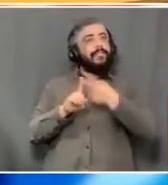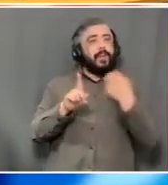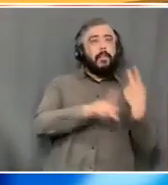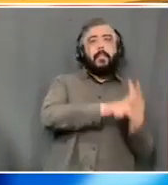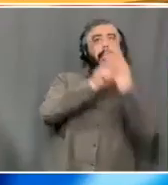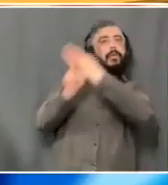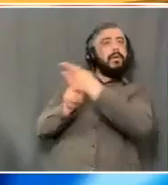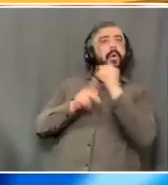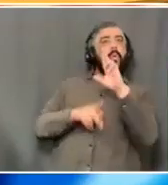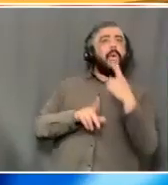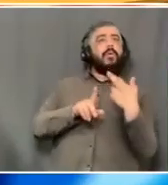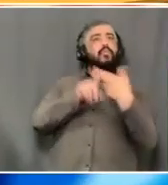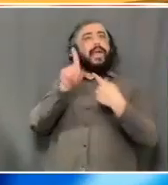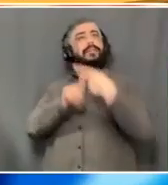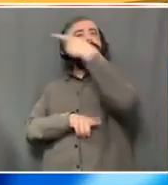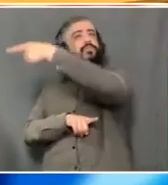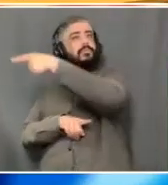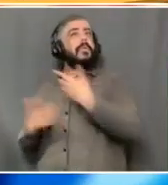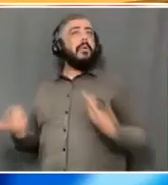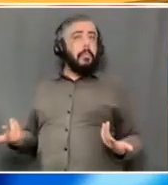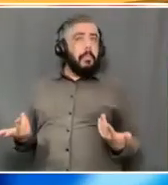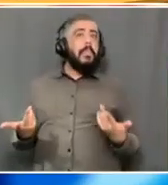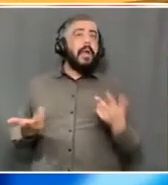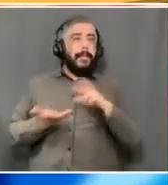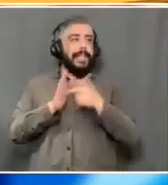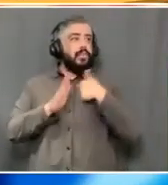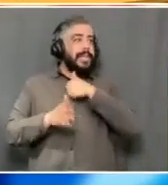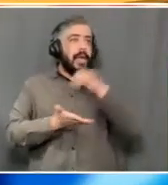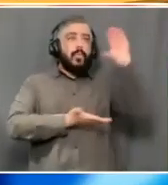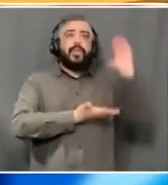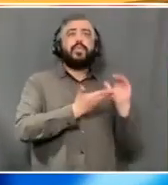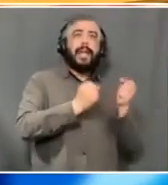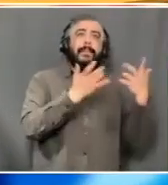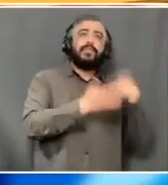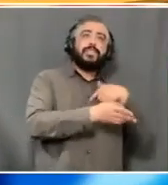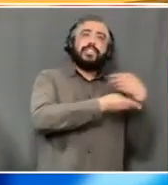that we spend on those contracts.